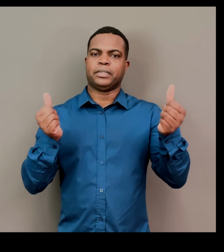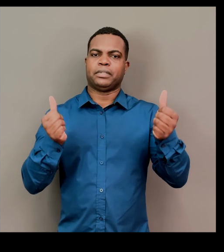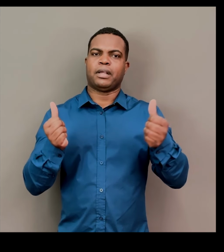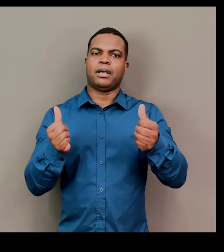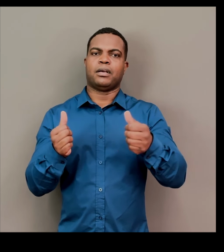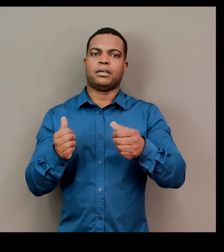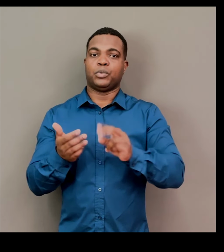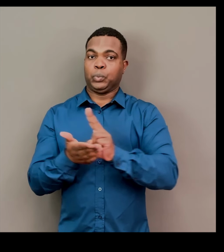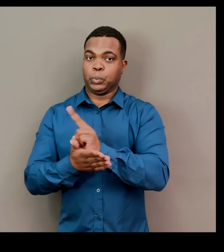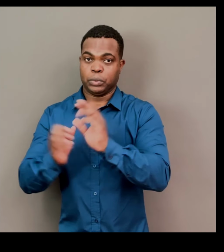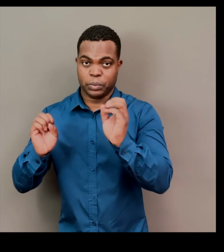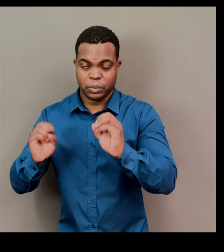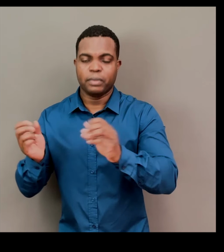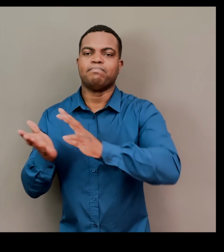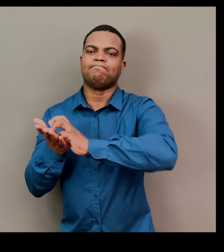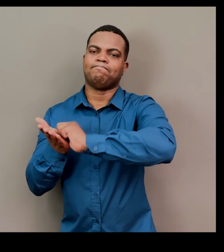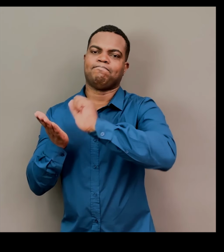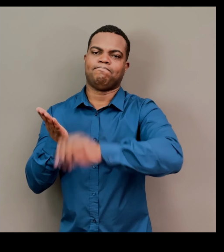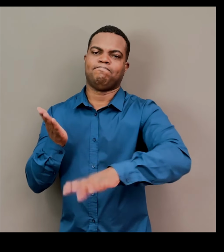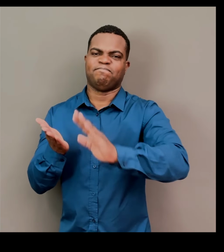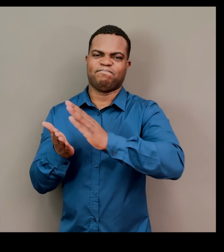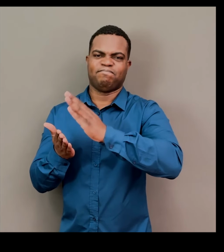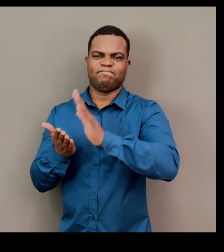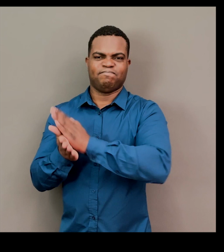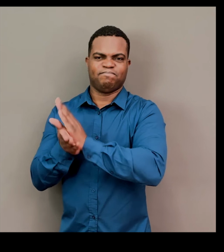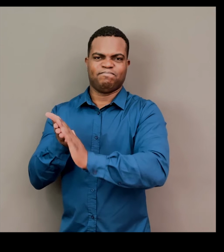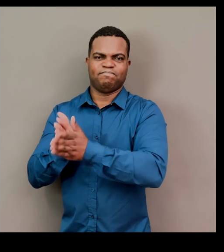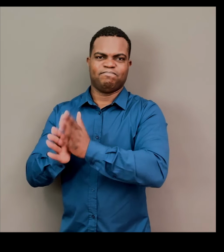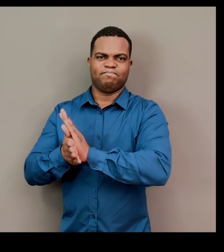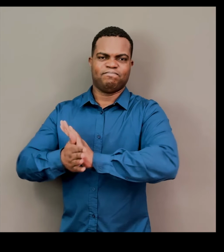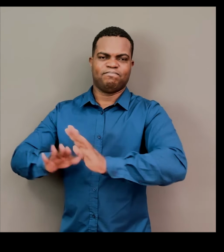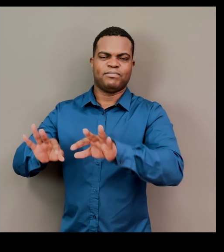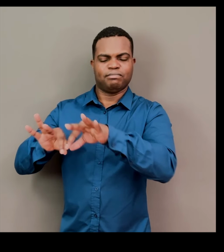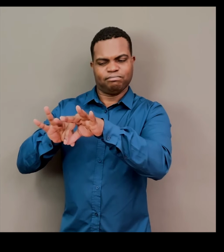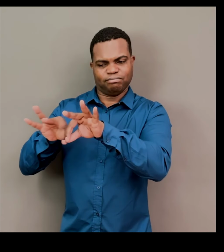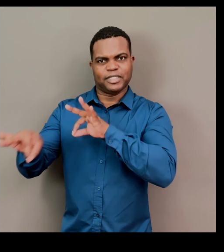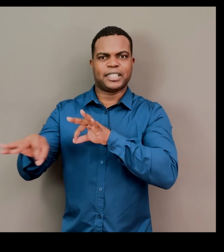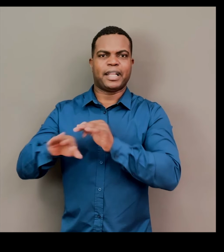unused accounts and think carefully before signing up for new accounts.